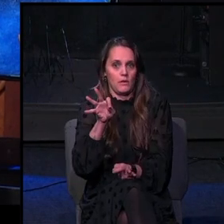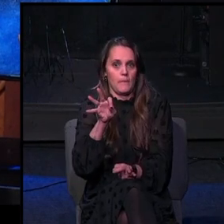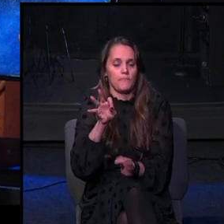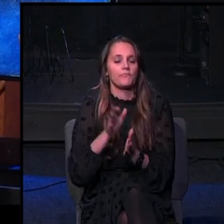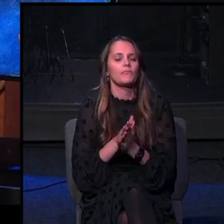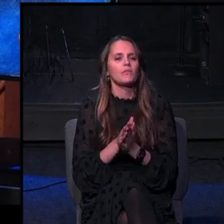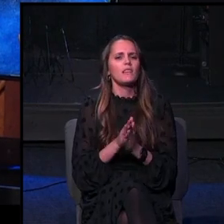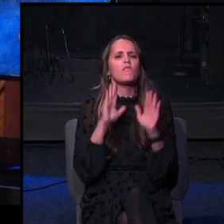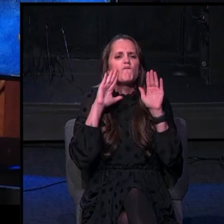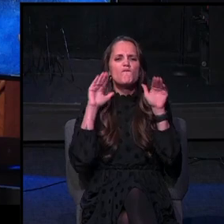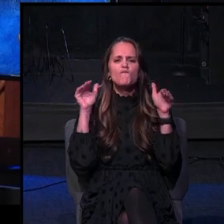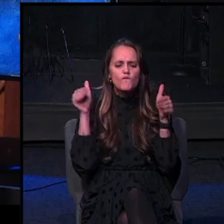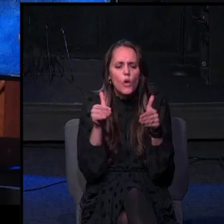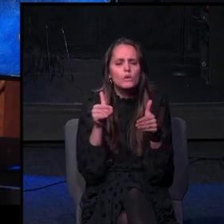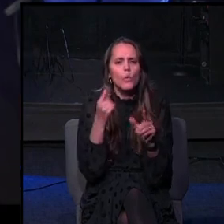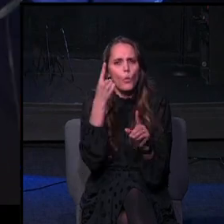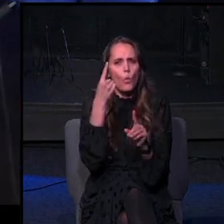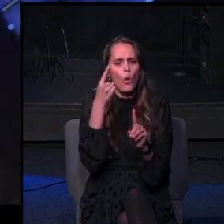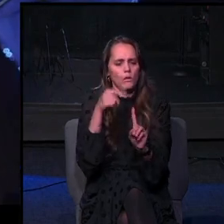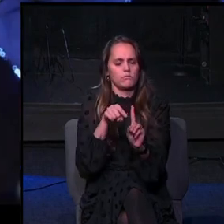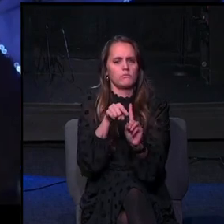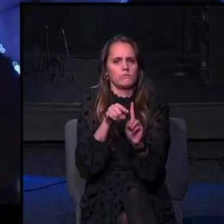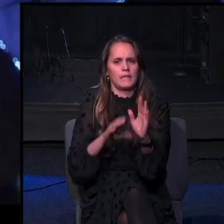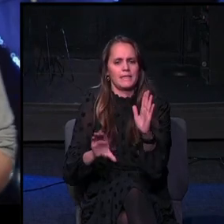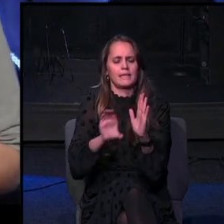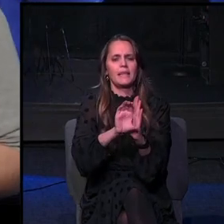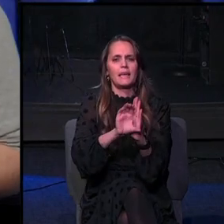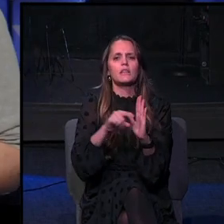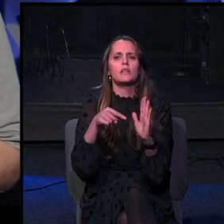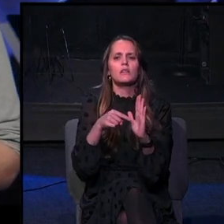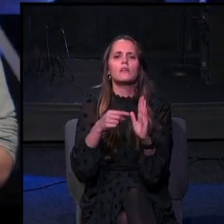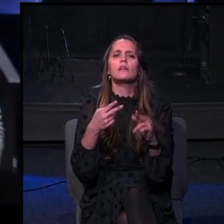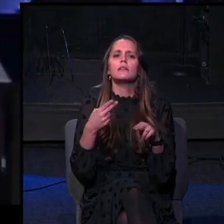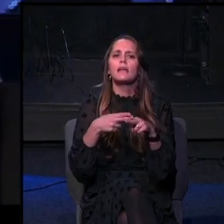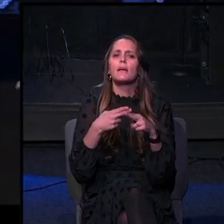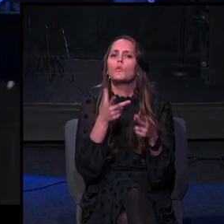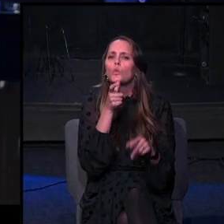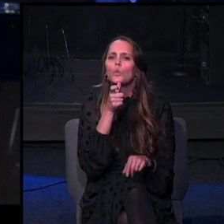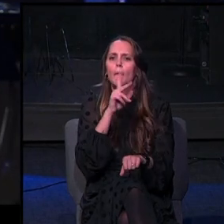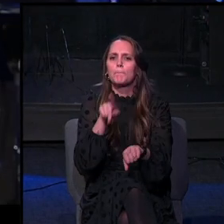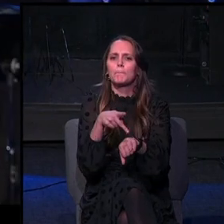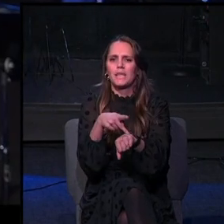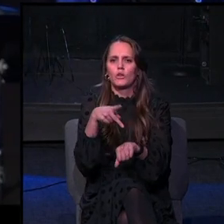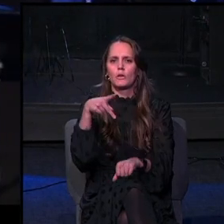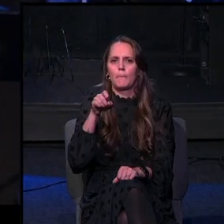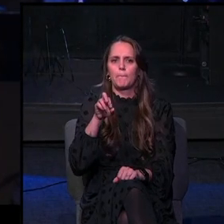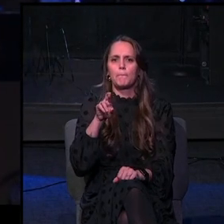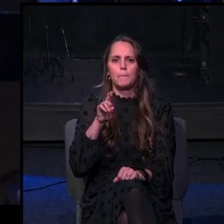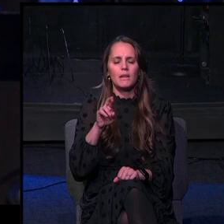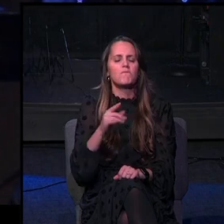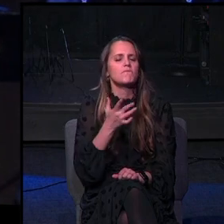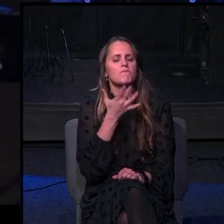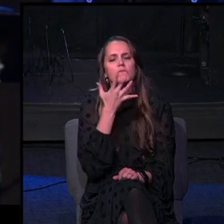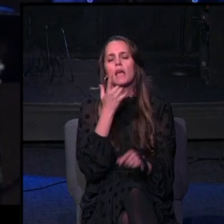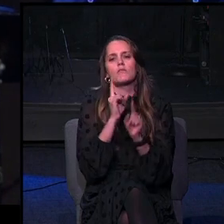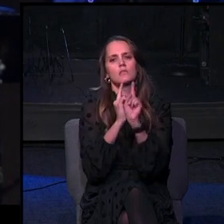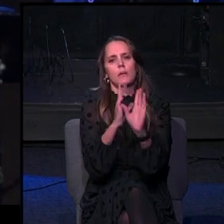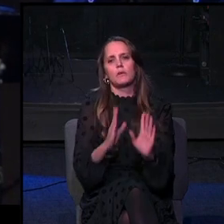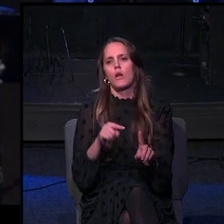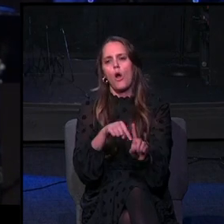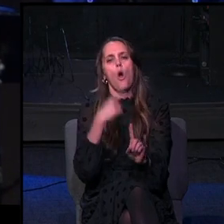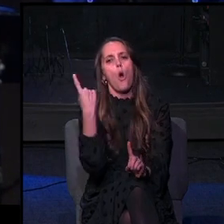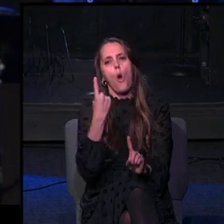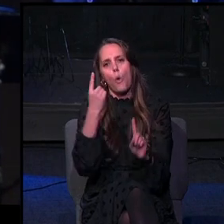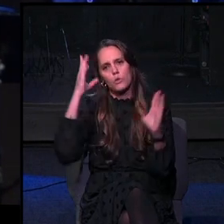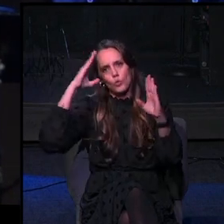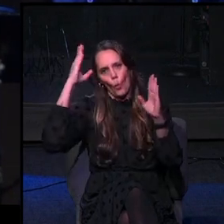kind of focuses on one of the characters in particular in the book of Acts, and his name is Peter. And Peter's one of my favorite disciples because Peter gets in trouble all the time. I